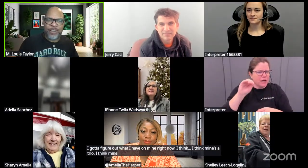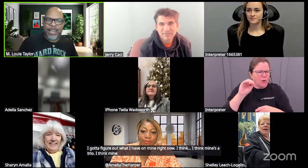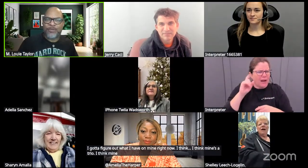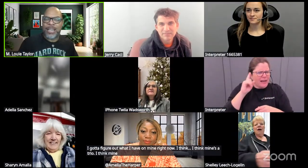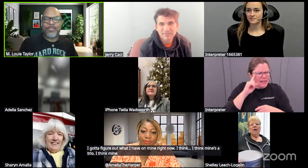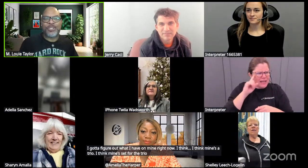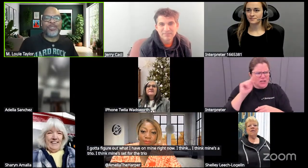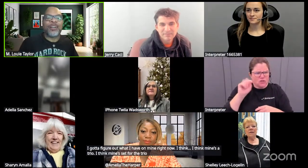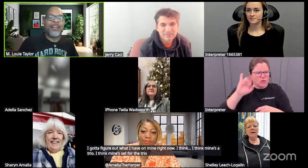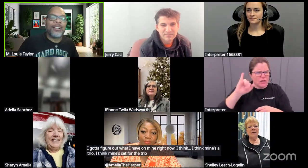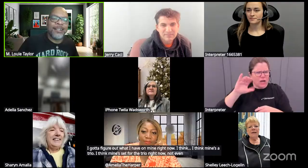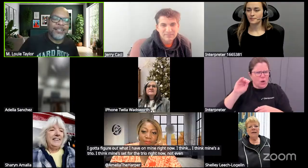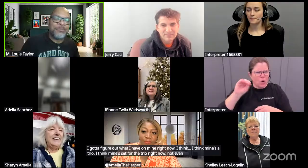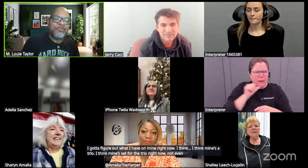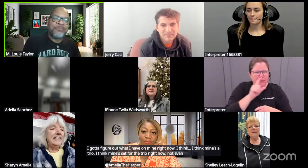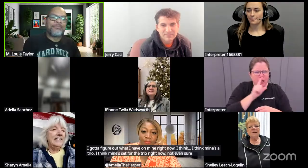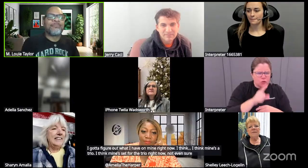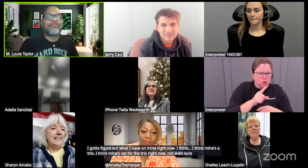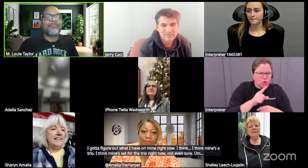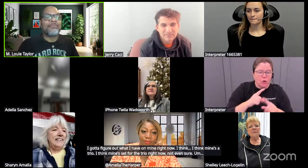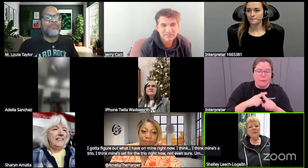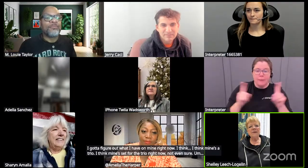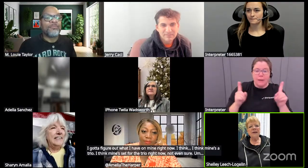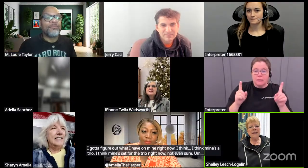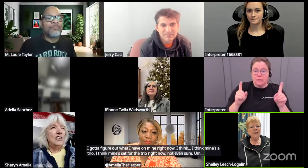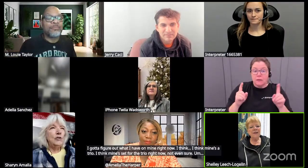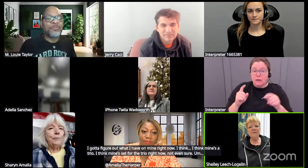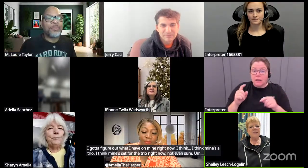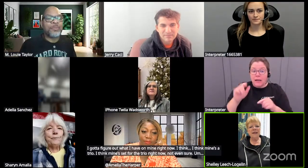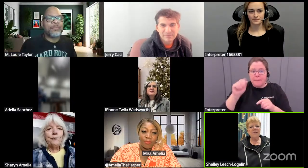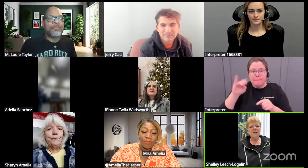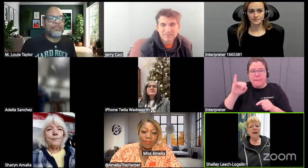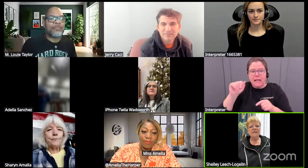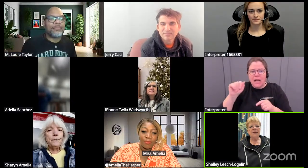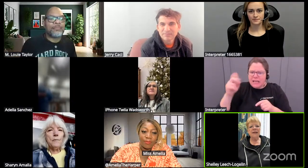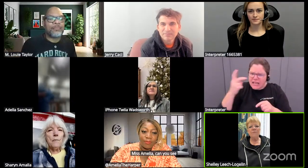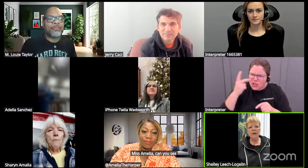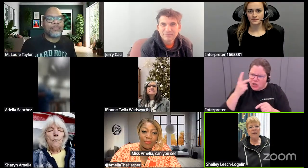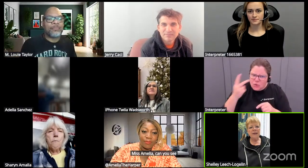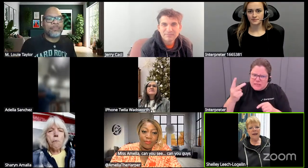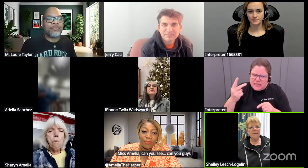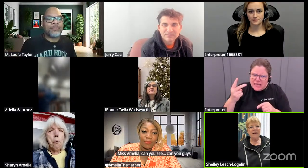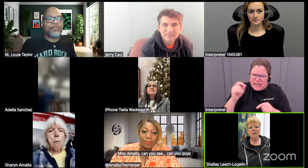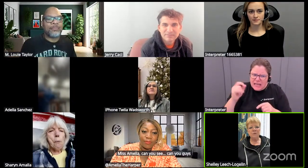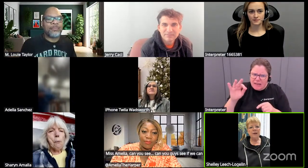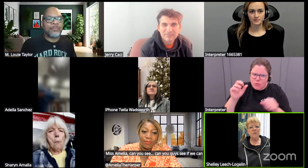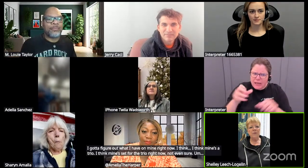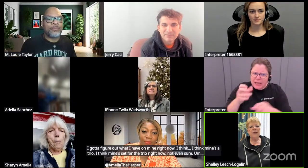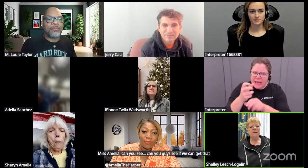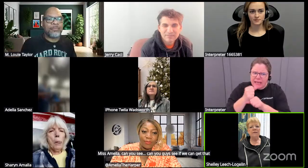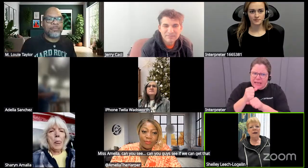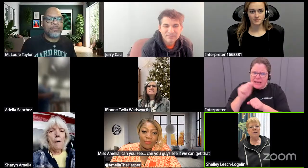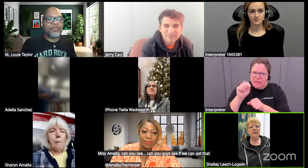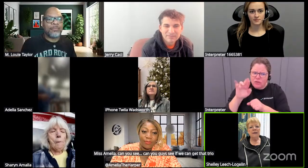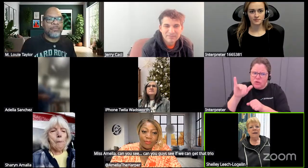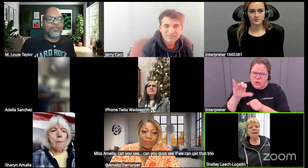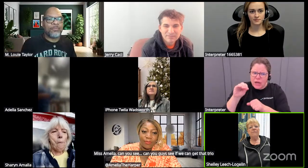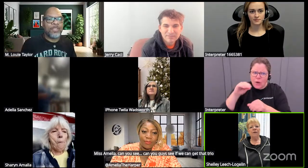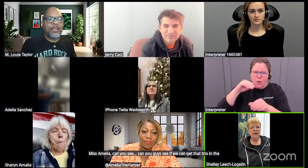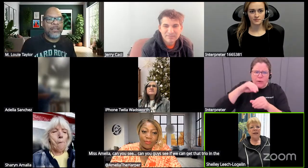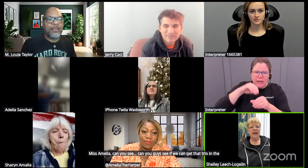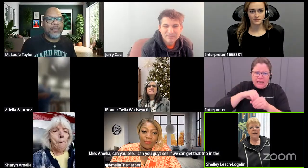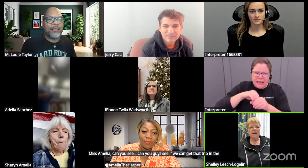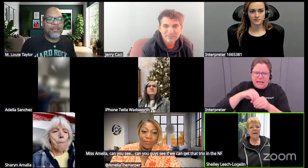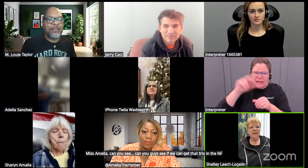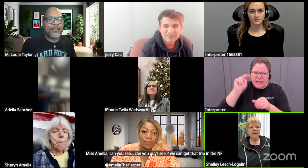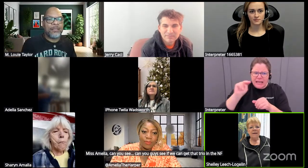trio right now. I'm not even sure. Miss Amelia, can you guys see if we can get that trio in the NFR